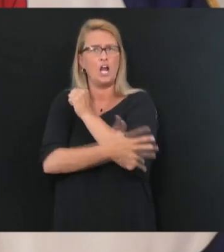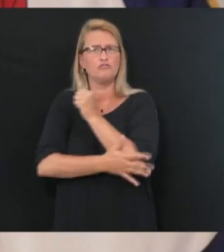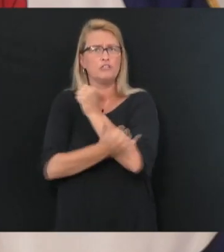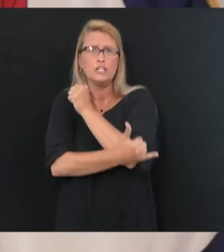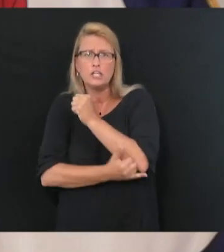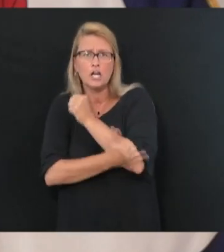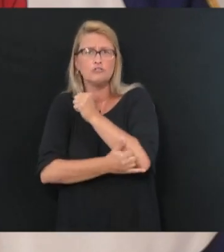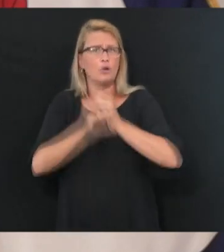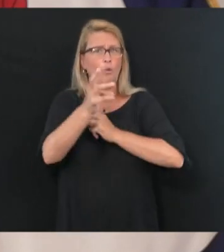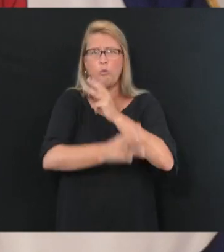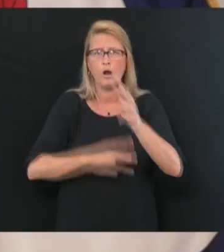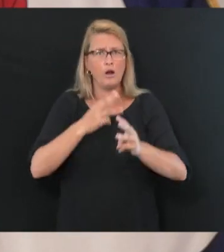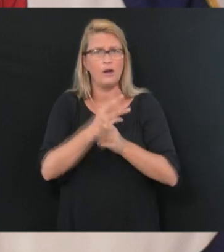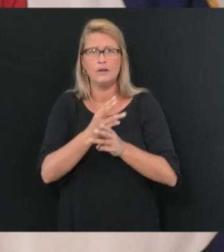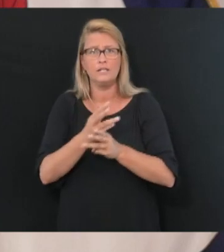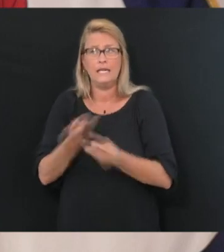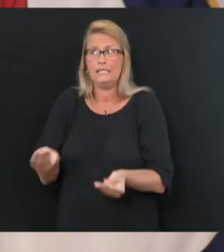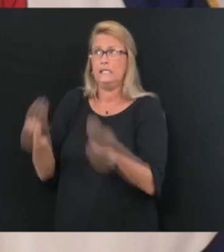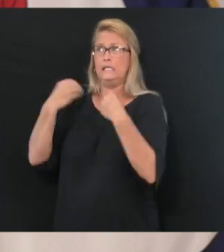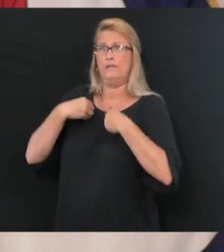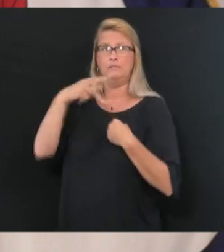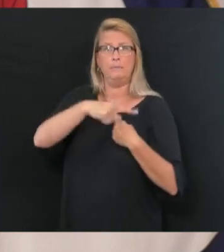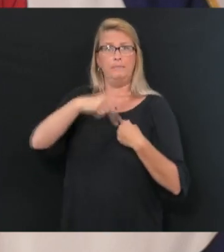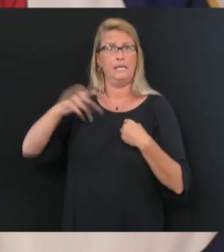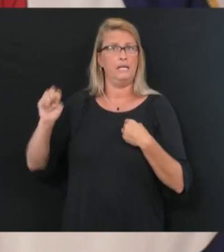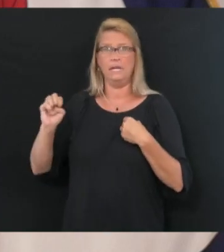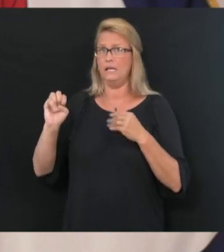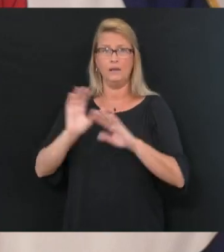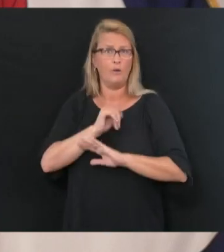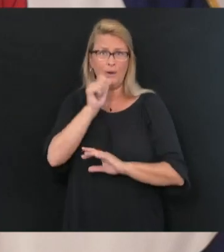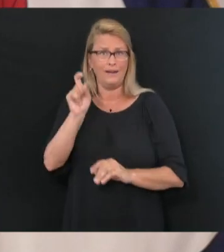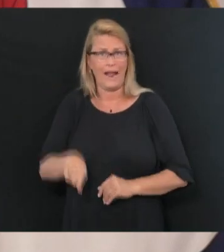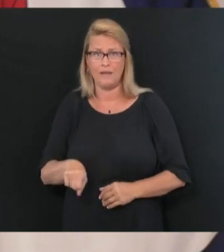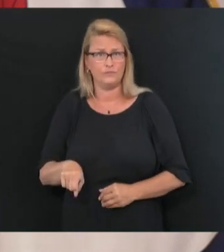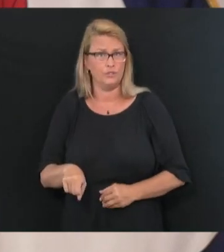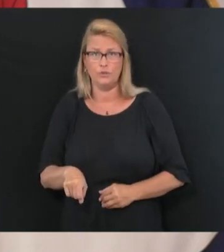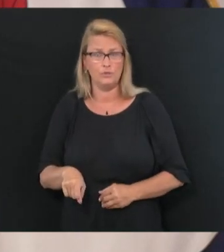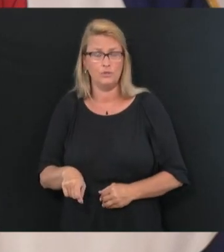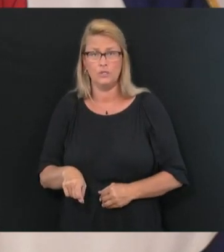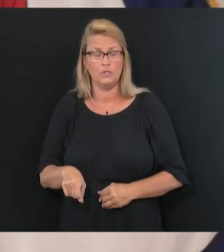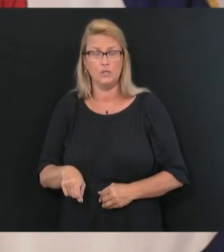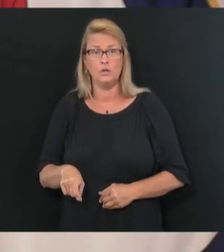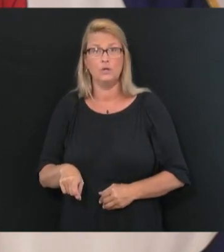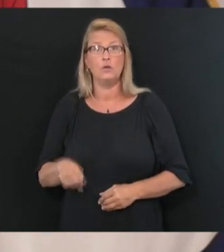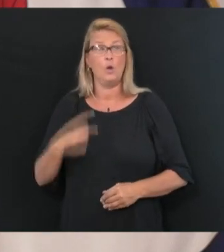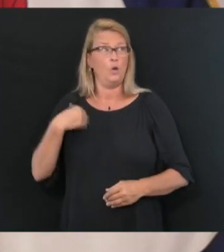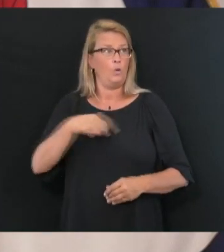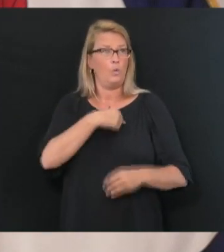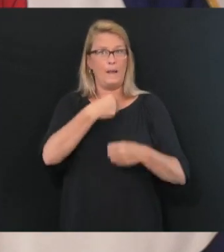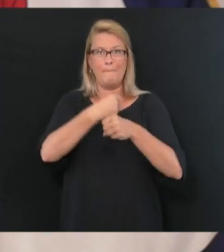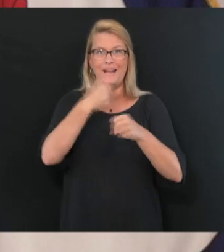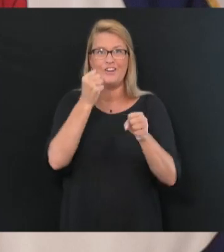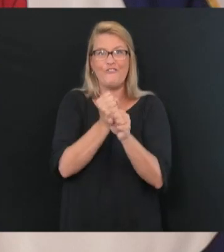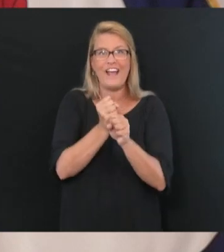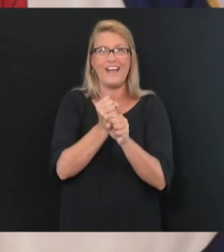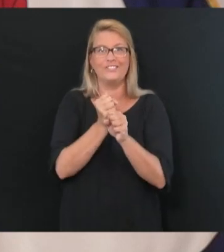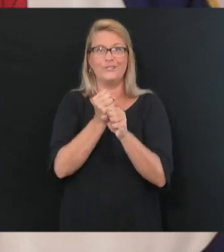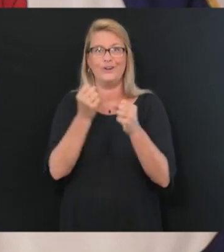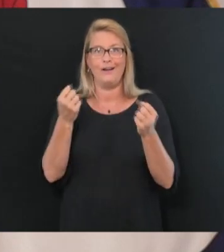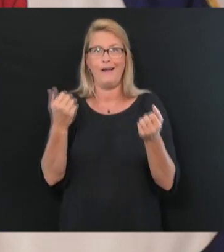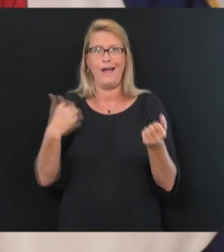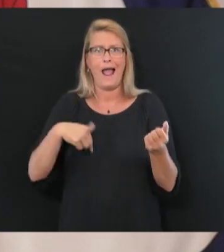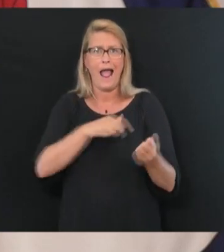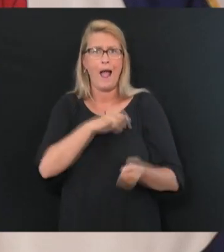world to come up with PPE in West Virginia, and how we were manufacturing the new masks that we're getting ready to put